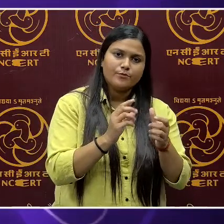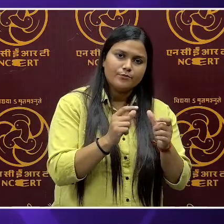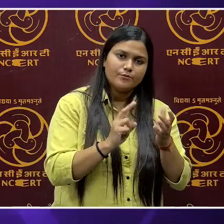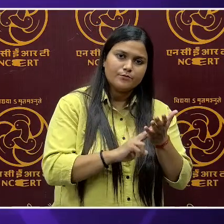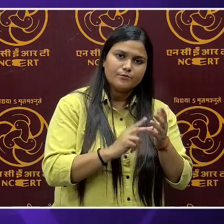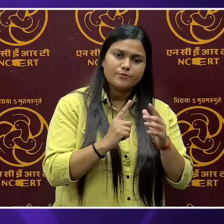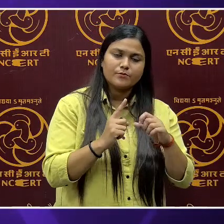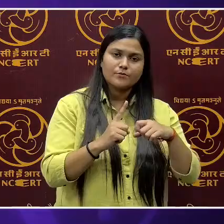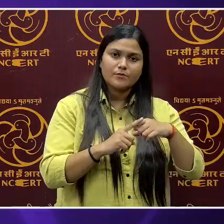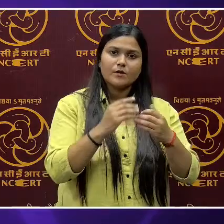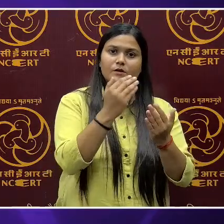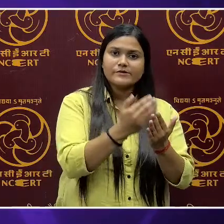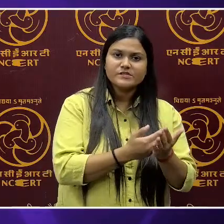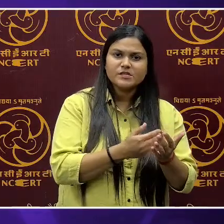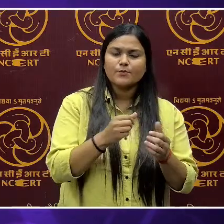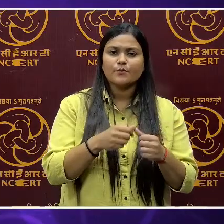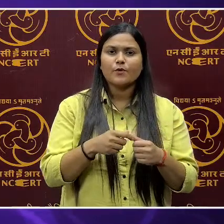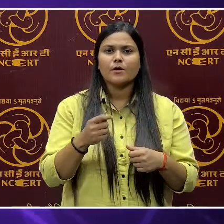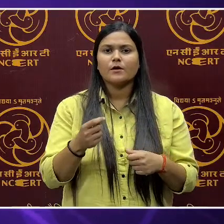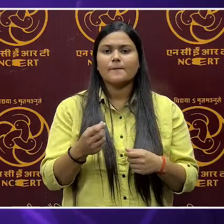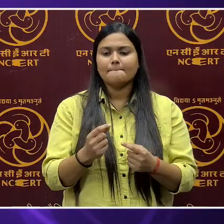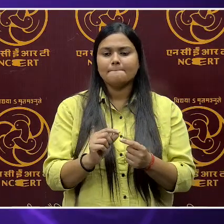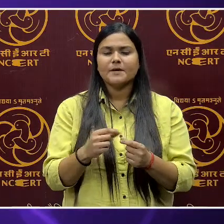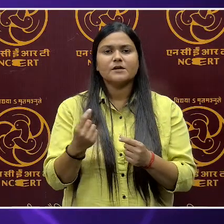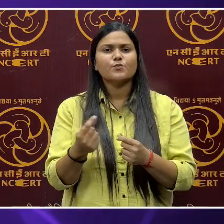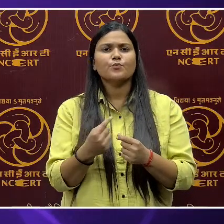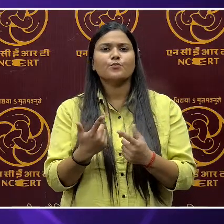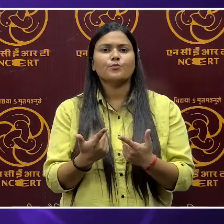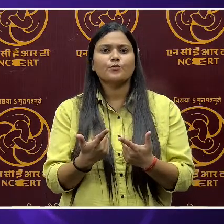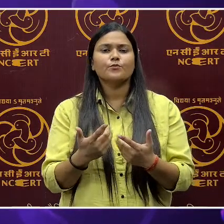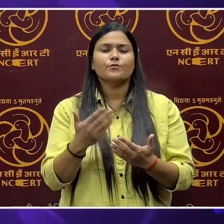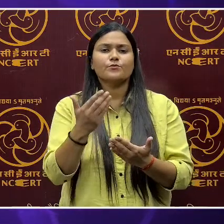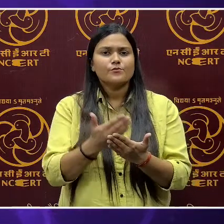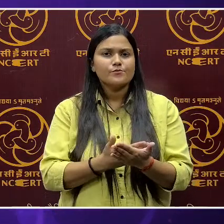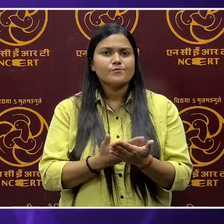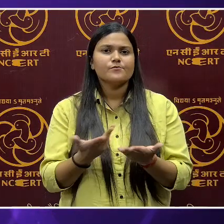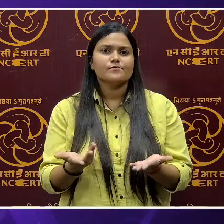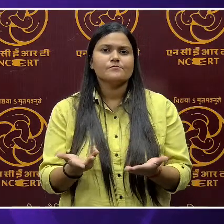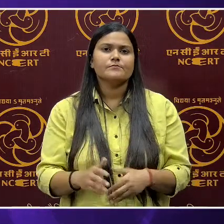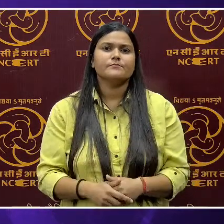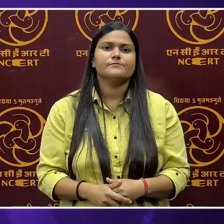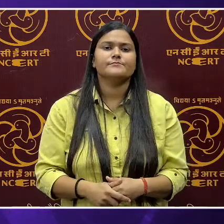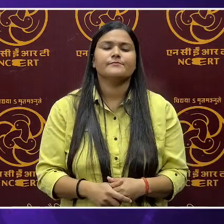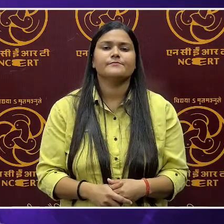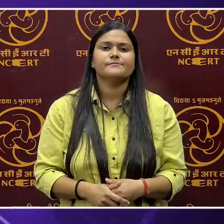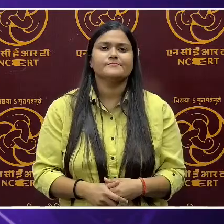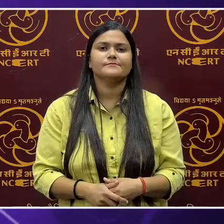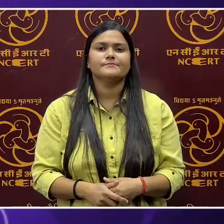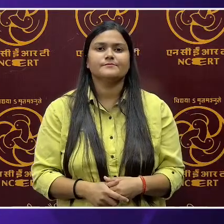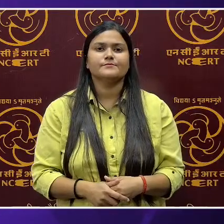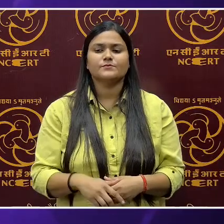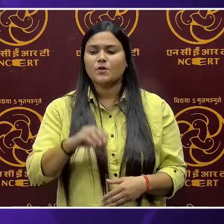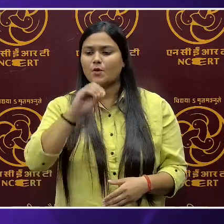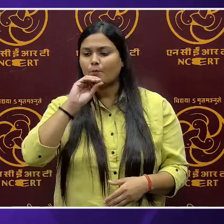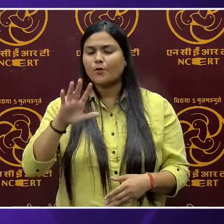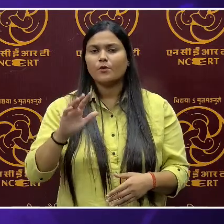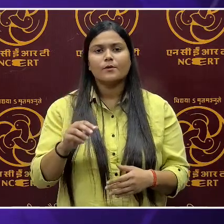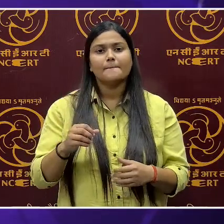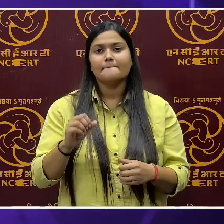also use drip irrigation or efficient watering systems that do not waste